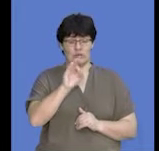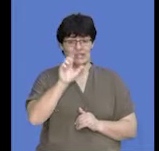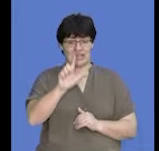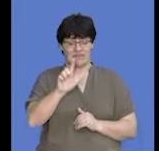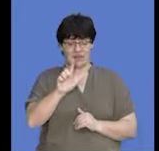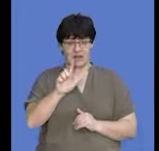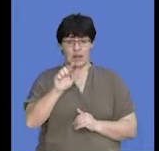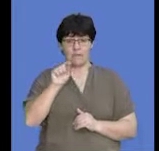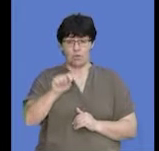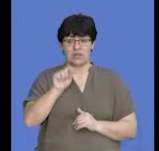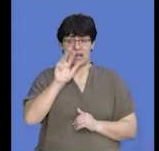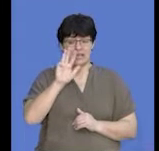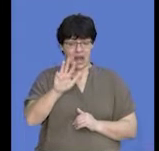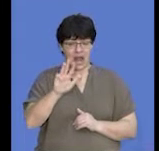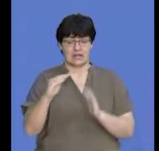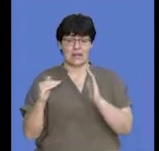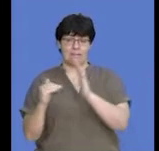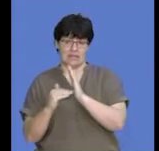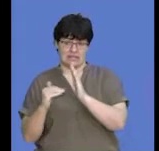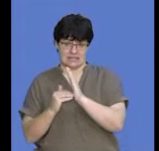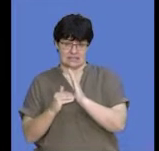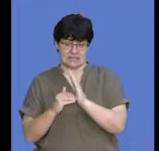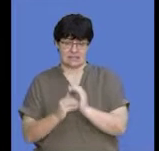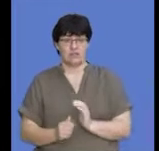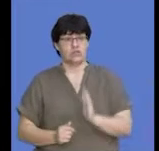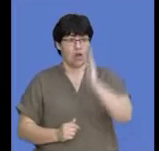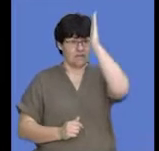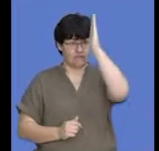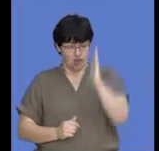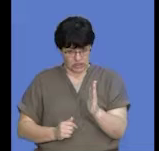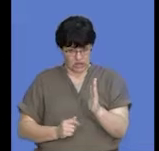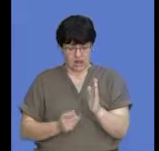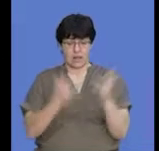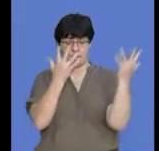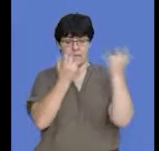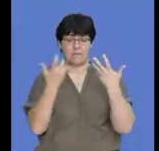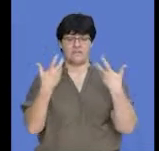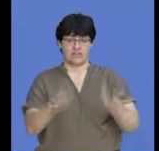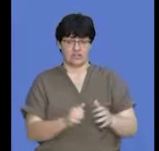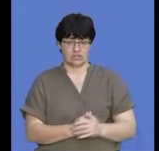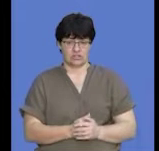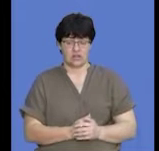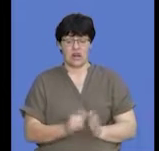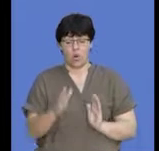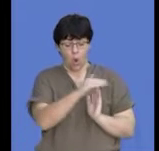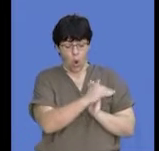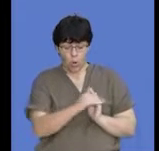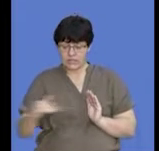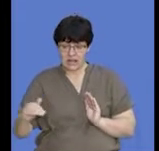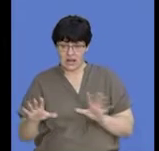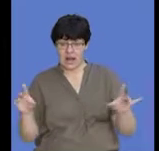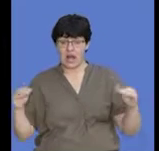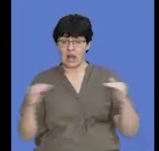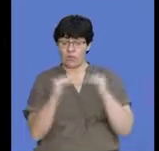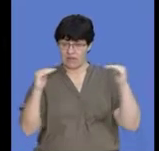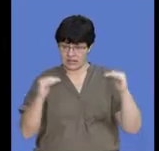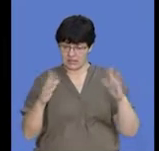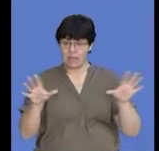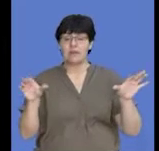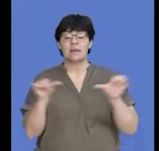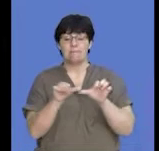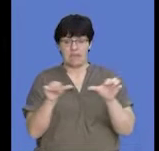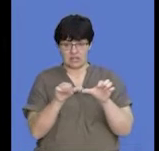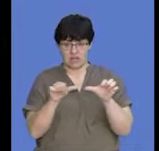237.9 meters. I've calculated my vertical interval. Note, for horizontal equivalent, I must measure